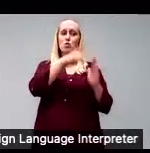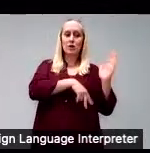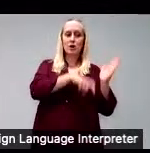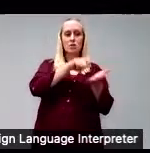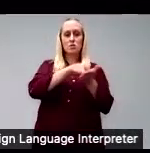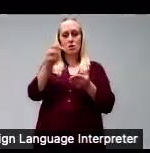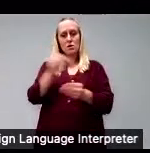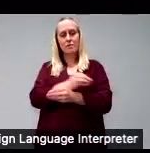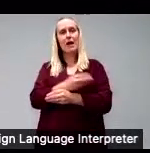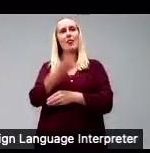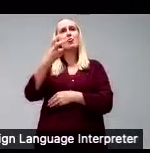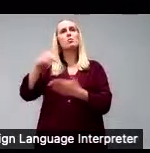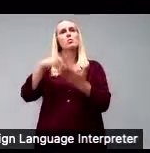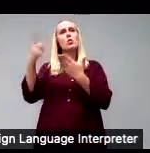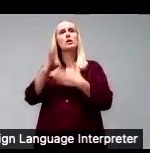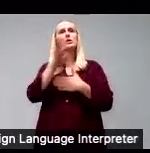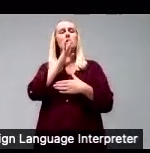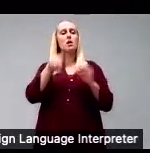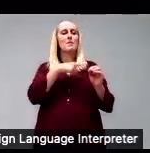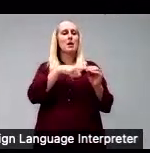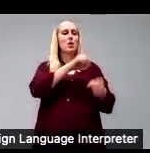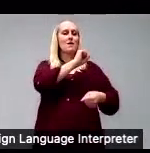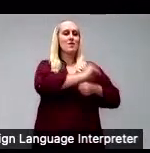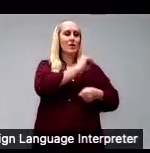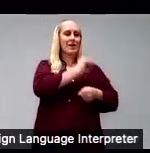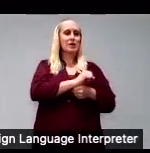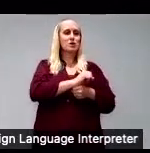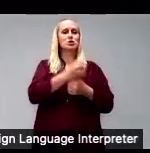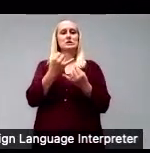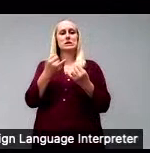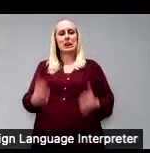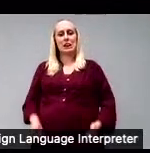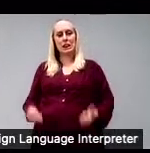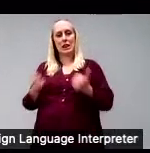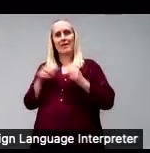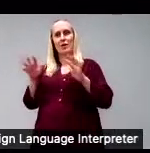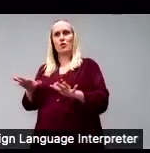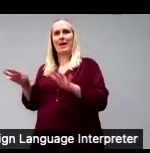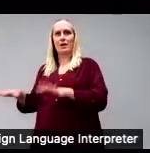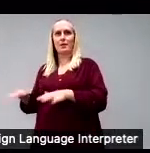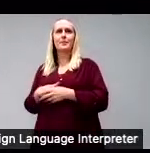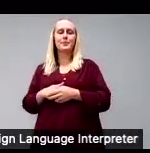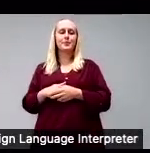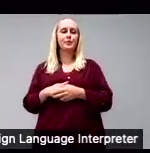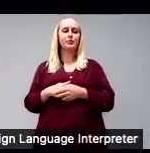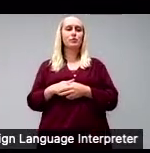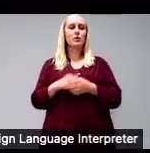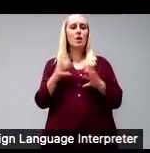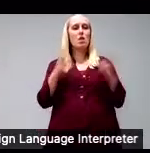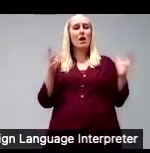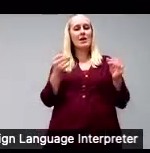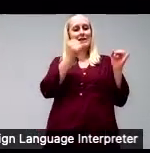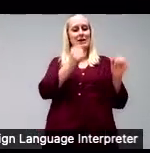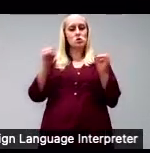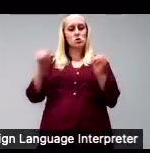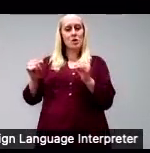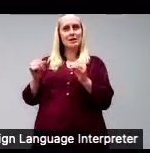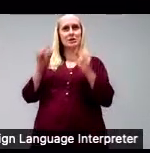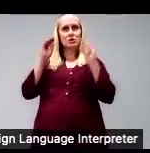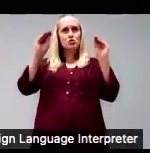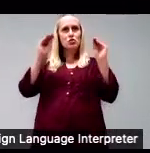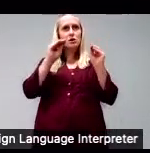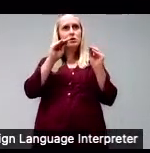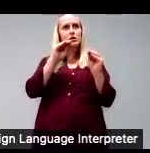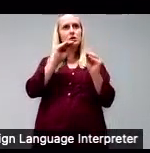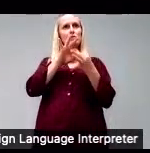transition programs, talk about vocation, independent living, and rec and leisure. A lot of the individualized instruction is based on their IEP goals. So within